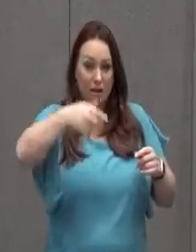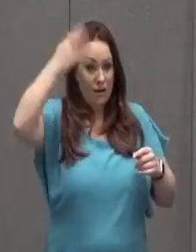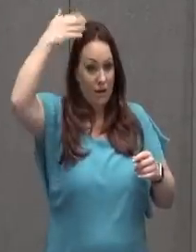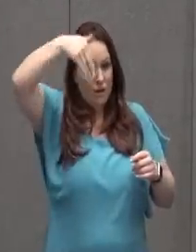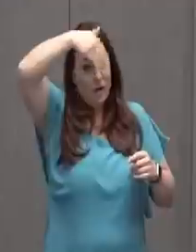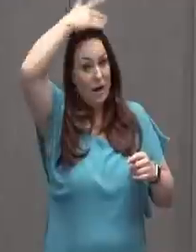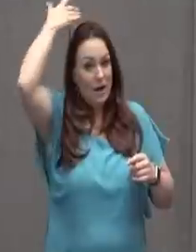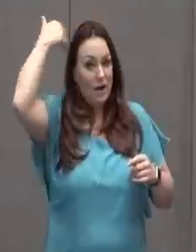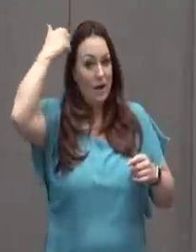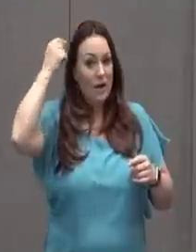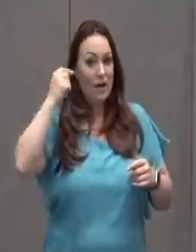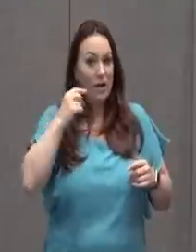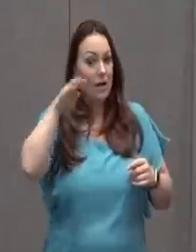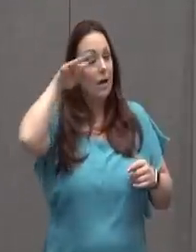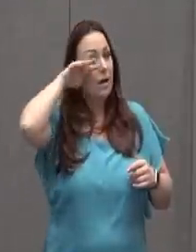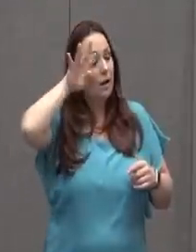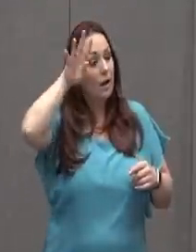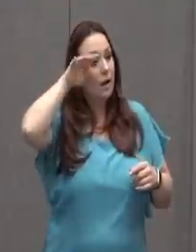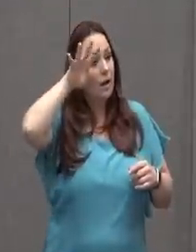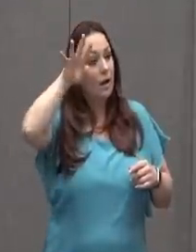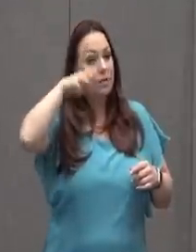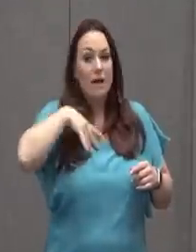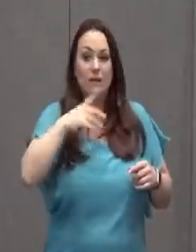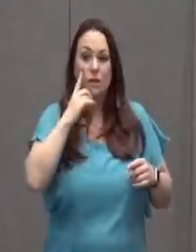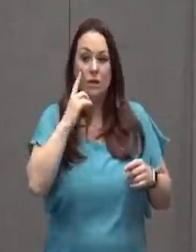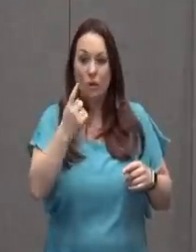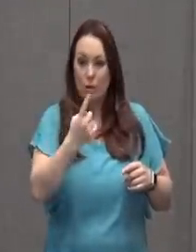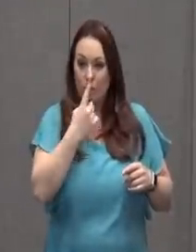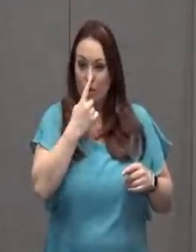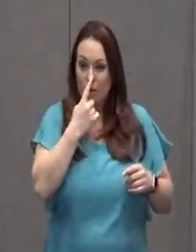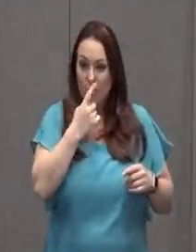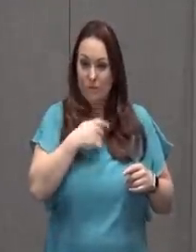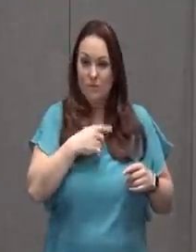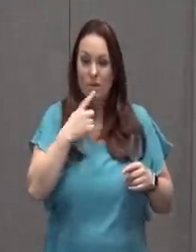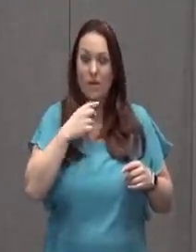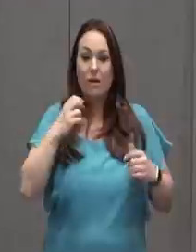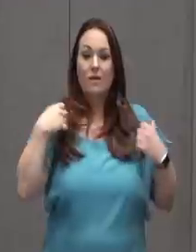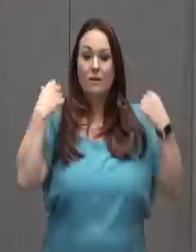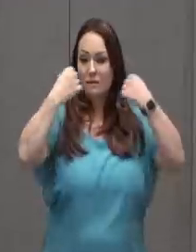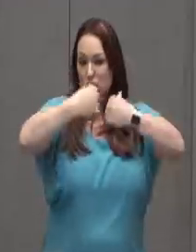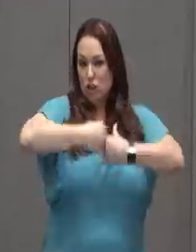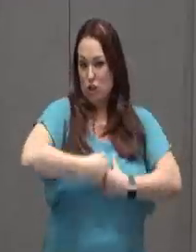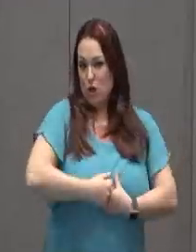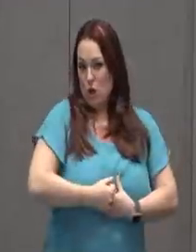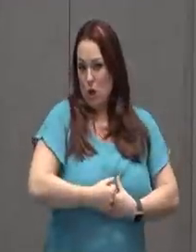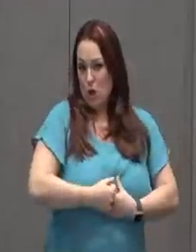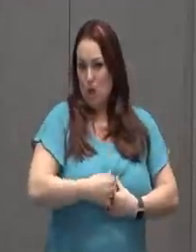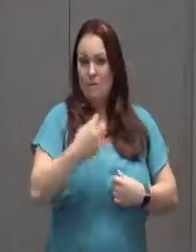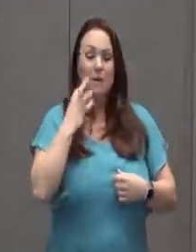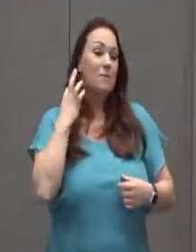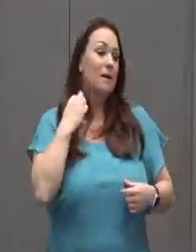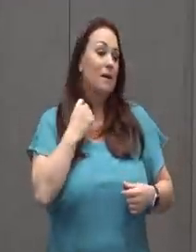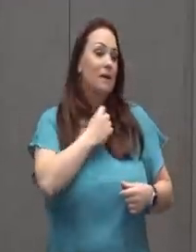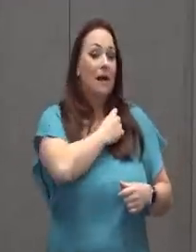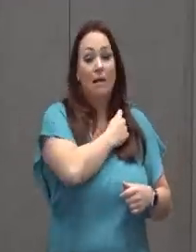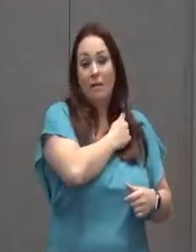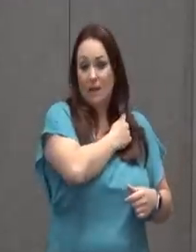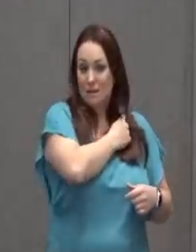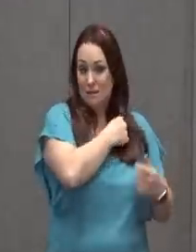hair. There's her eyelash and her nose, and this is a shawl, and this is maybe a necklace that she's